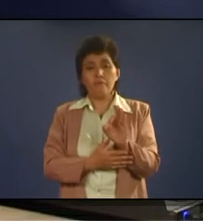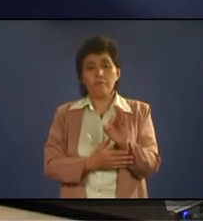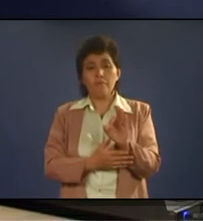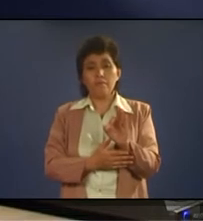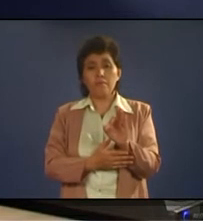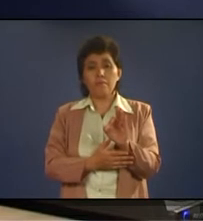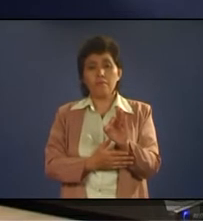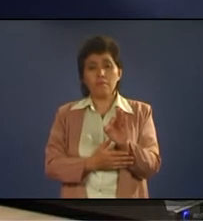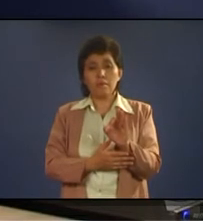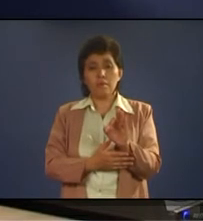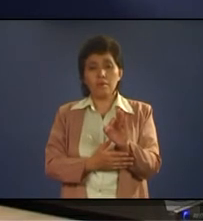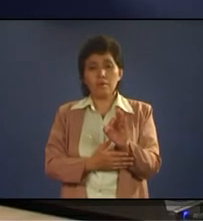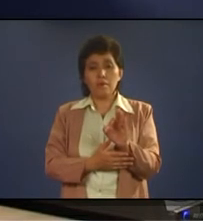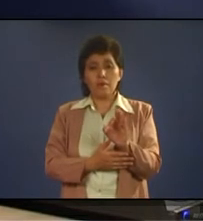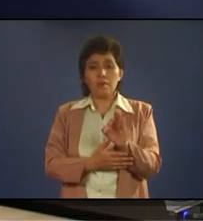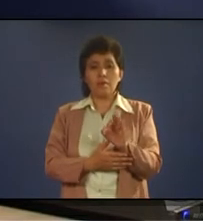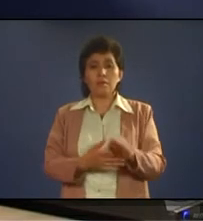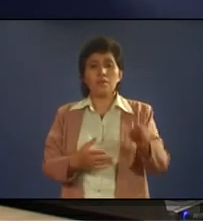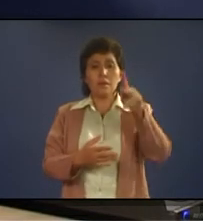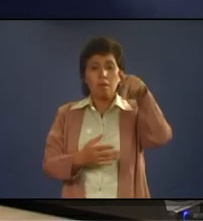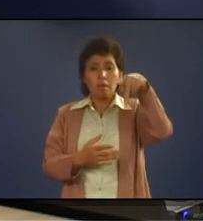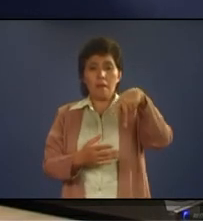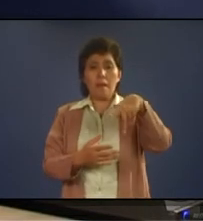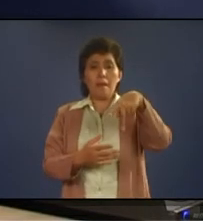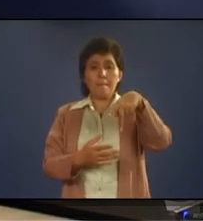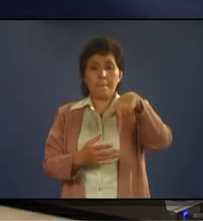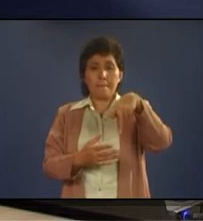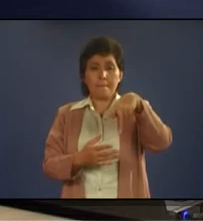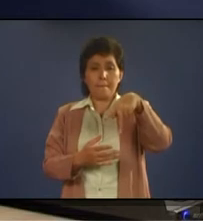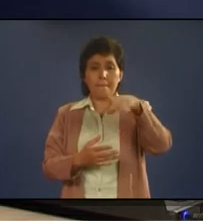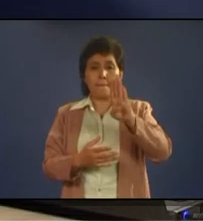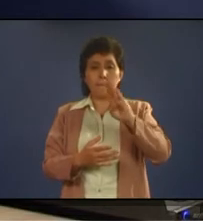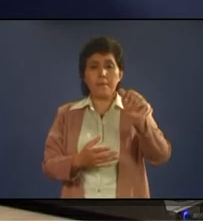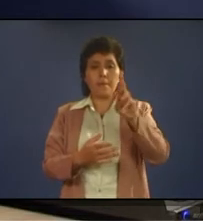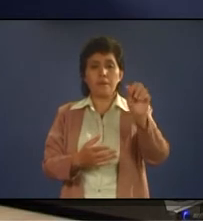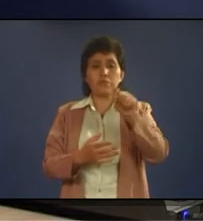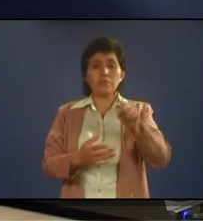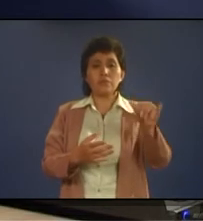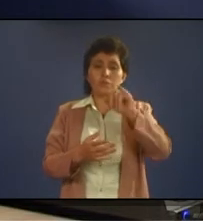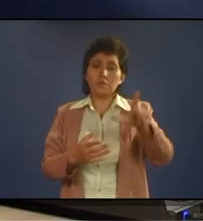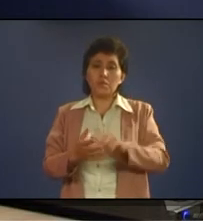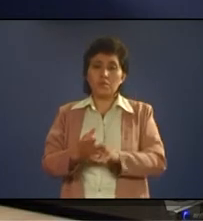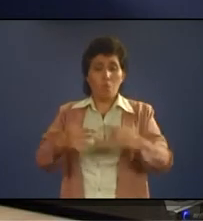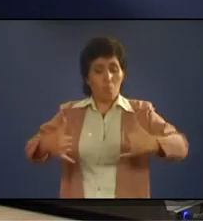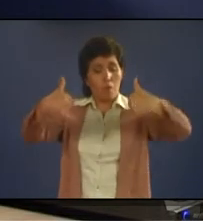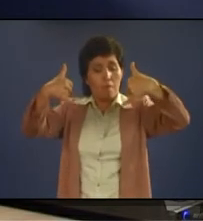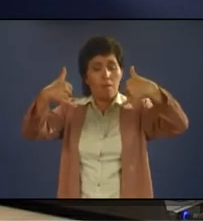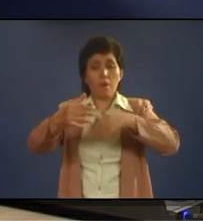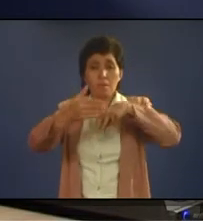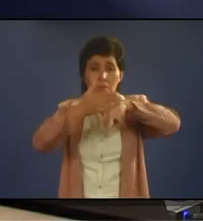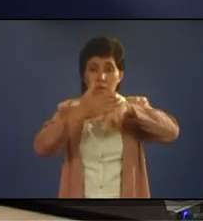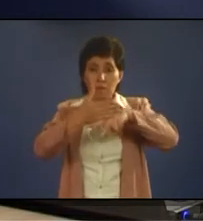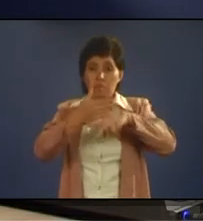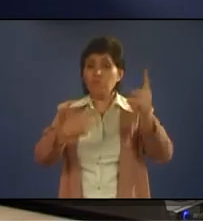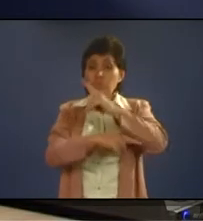Brazil. Okay, Brazil have won 5 World Cups. Okay, that they might win it again.